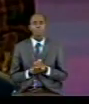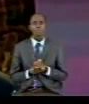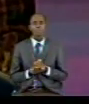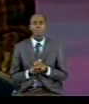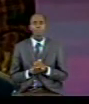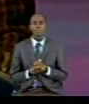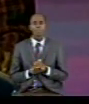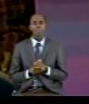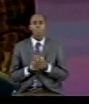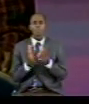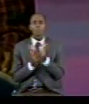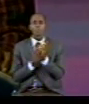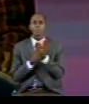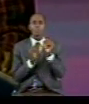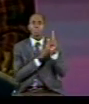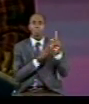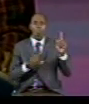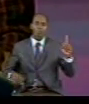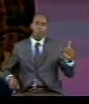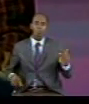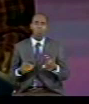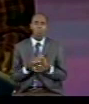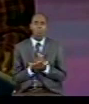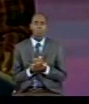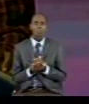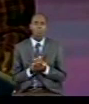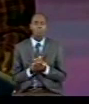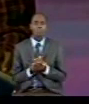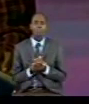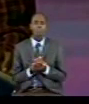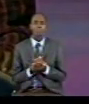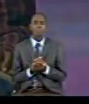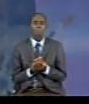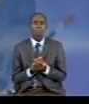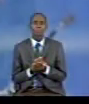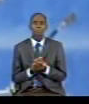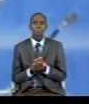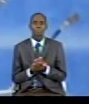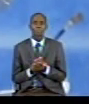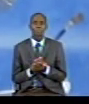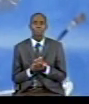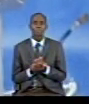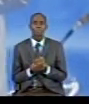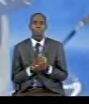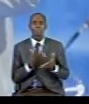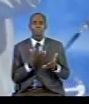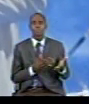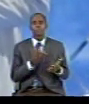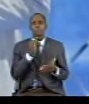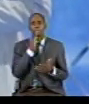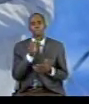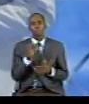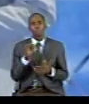Praise the Lord. We have here Mrs. Regina Kuju. She has